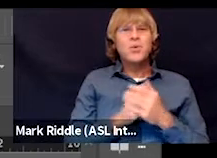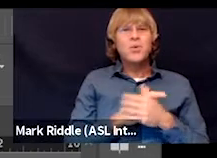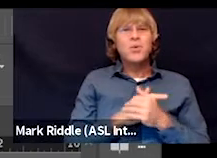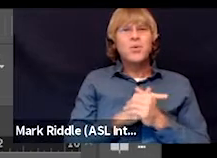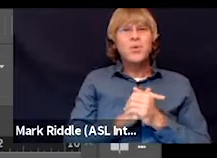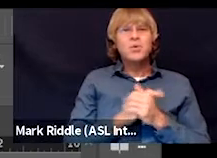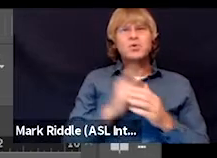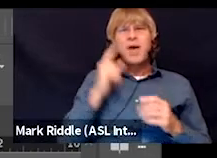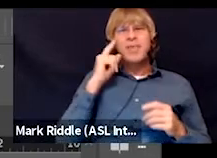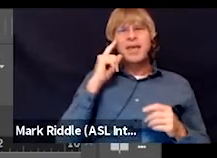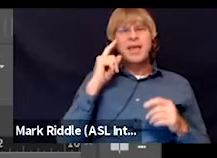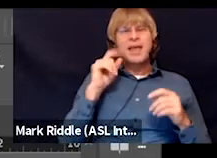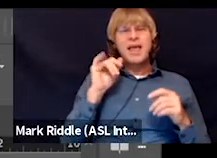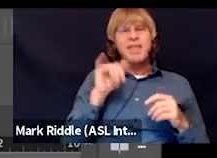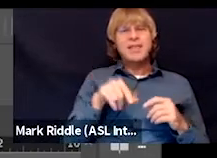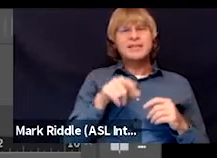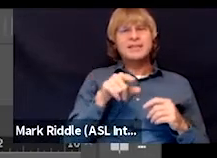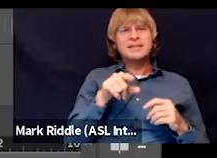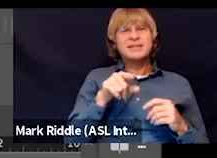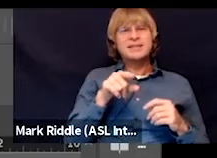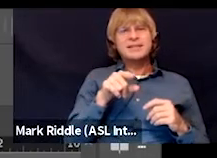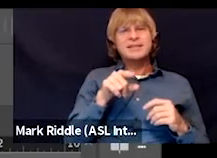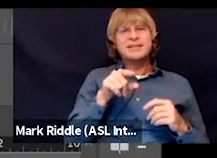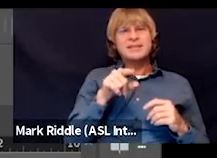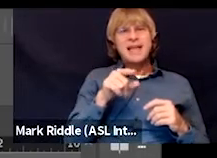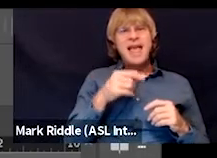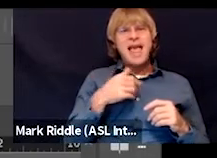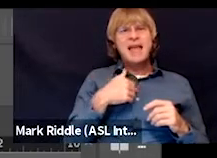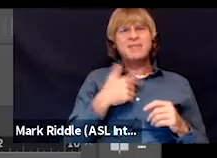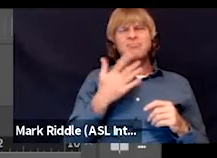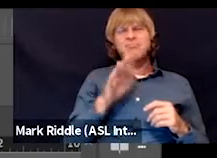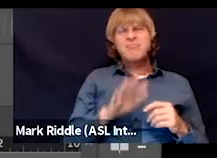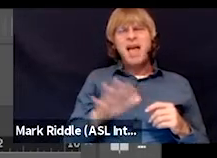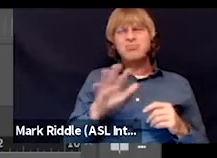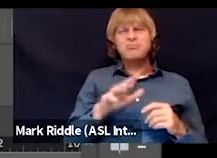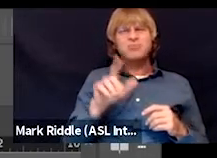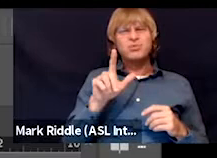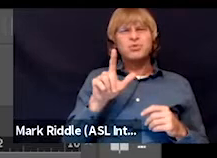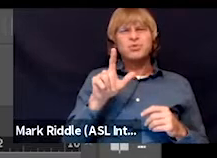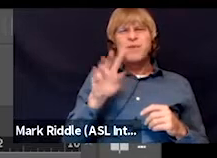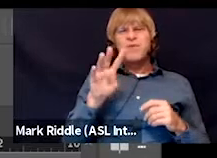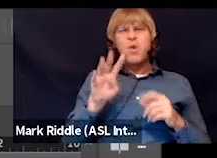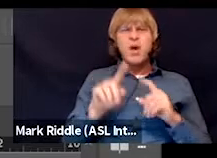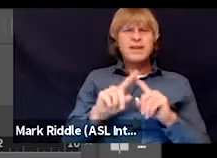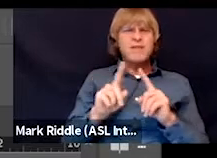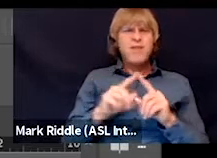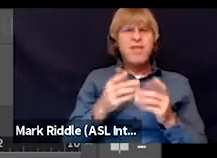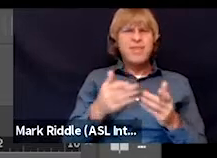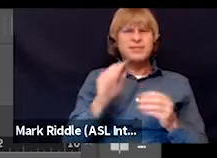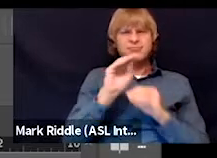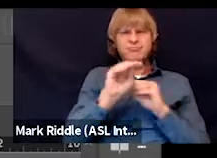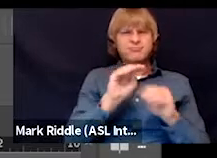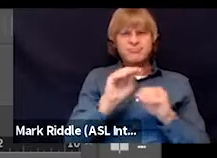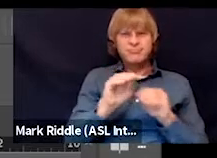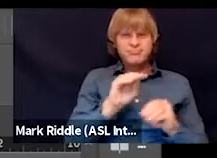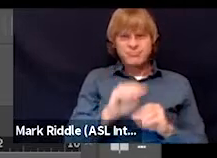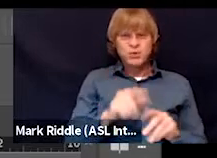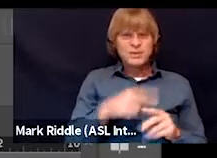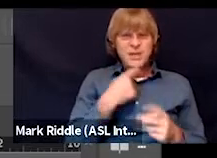I think this frame had, let's say, at least 24 different things I had to tell